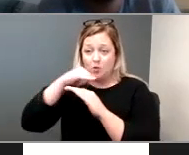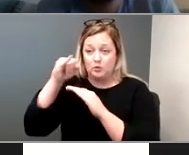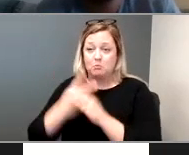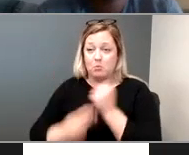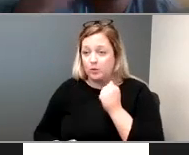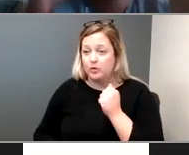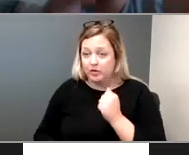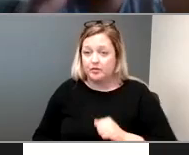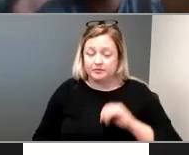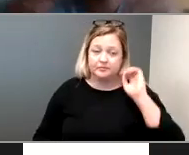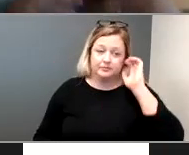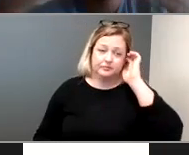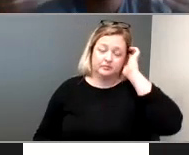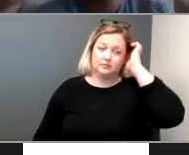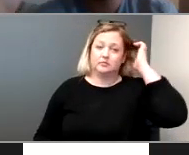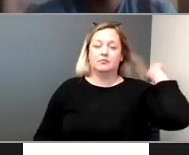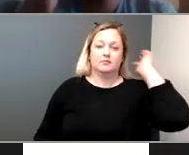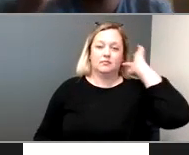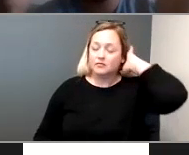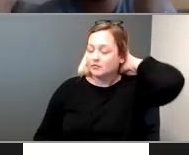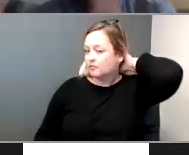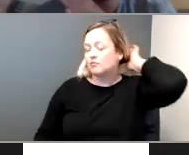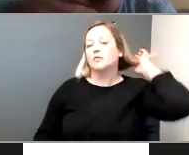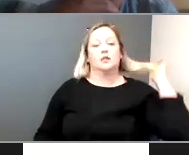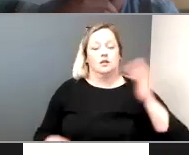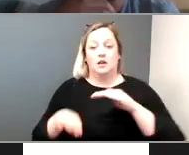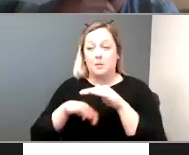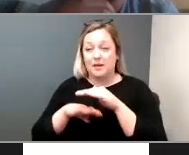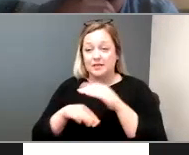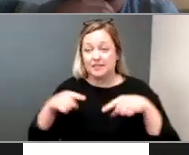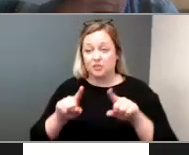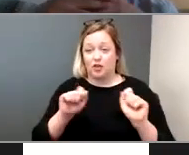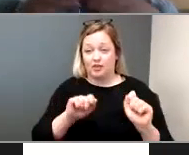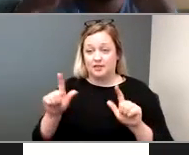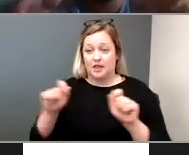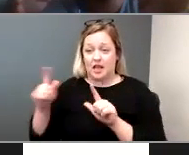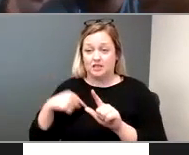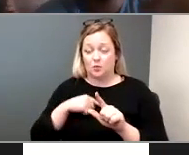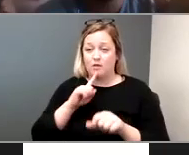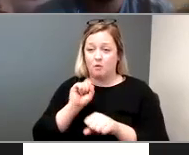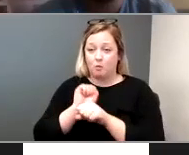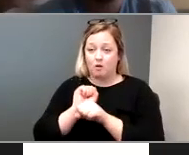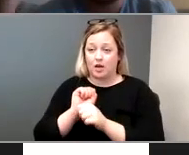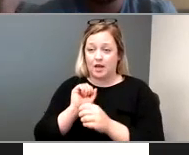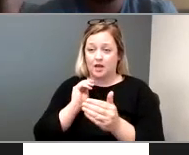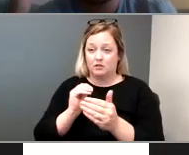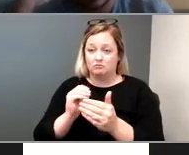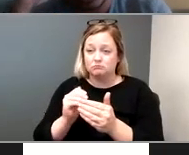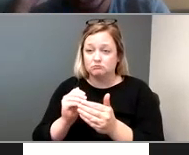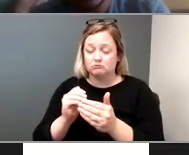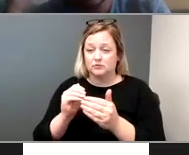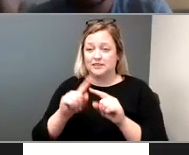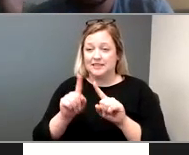So we are basically, during these slides, we are working through the difference in the equations and the orders